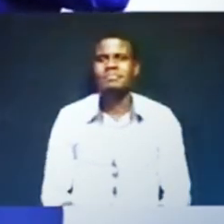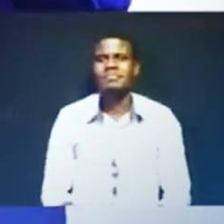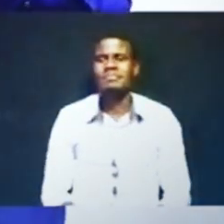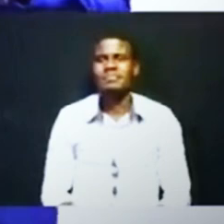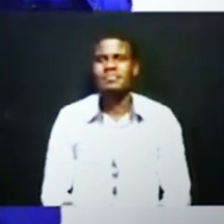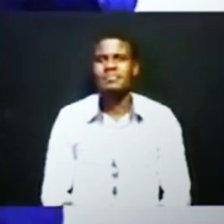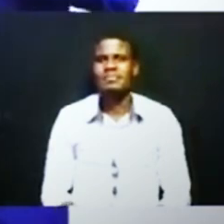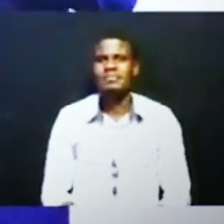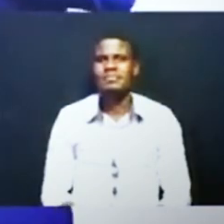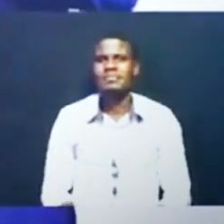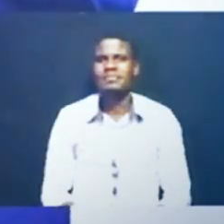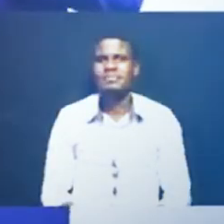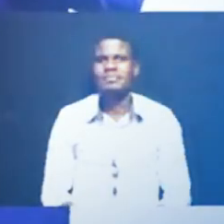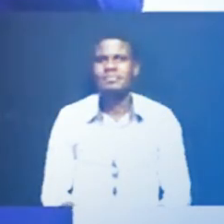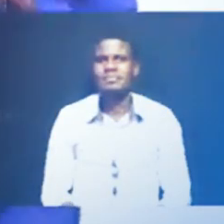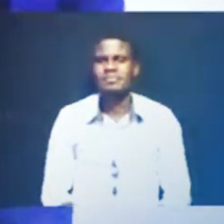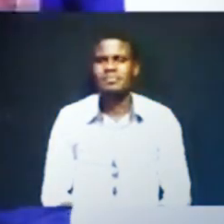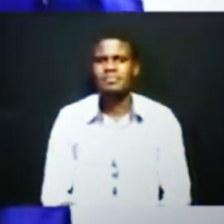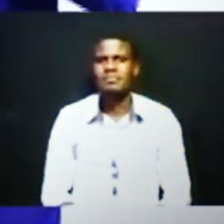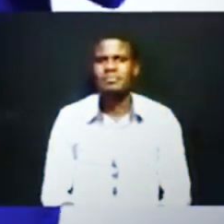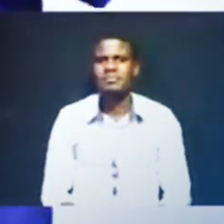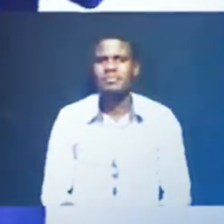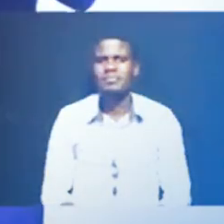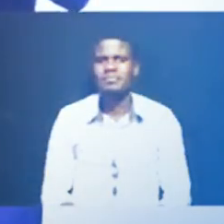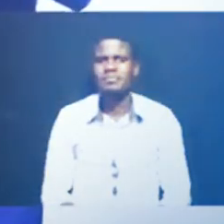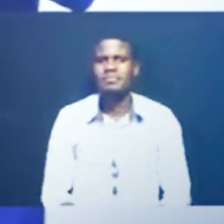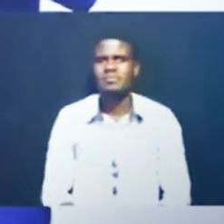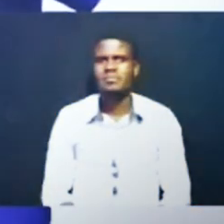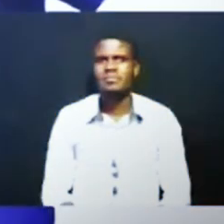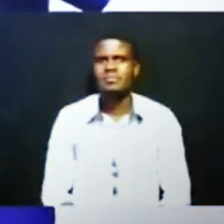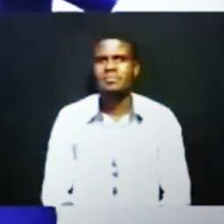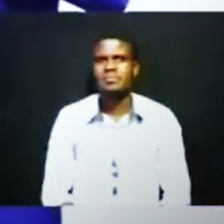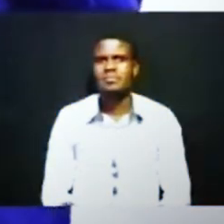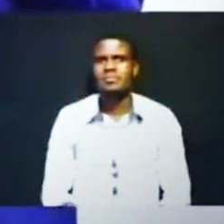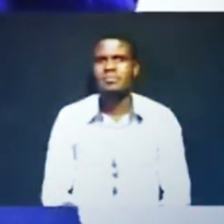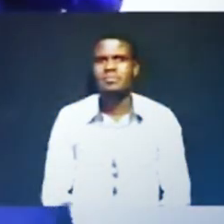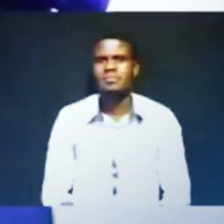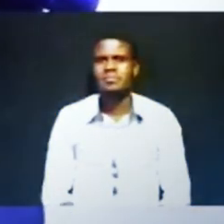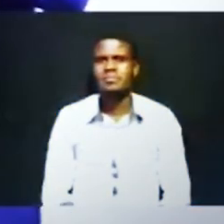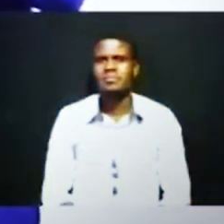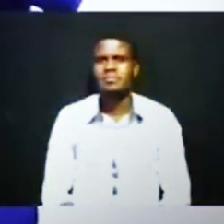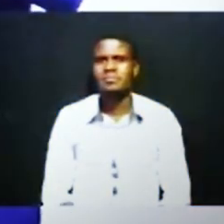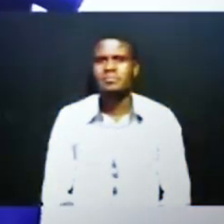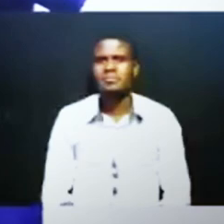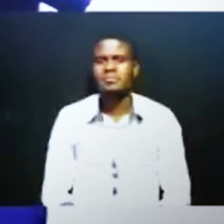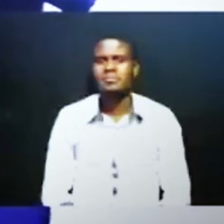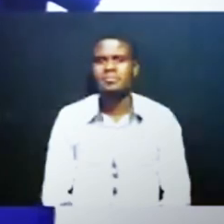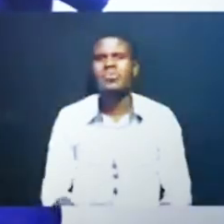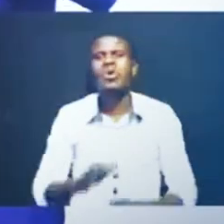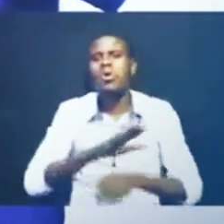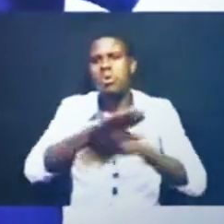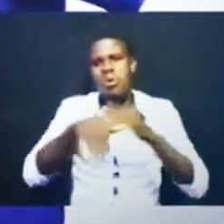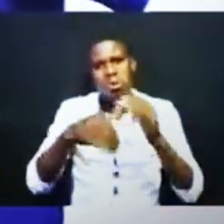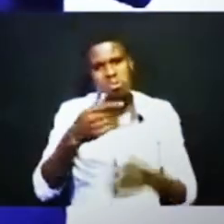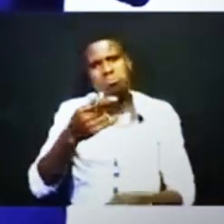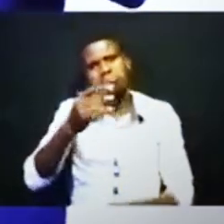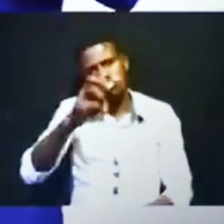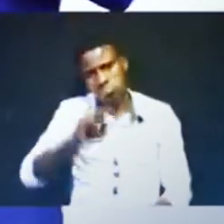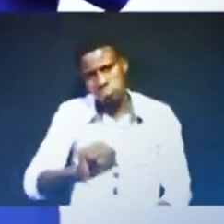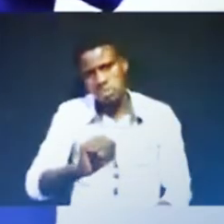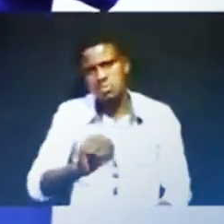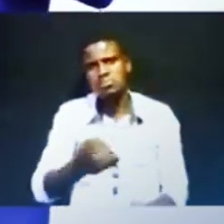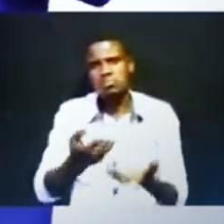so a brabo funu eseno, a rade geno, a papa ya team, Amen." They all want to be saved. But who